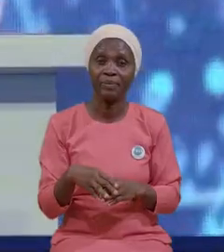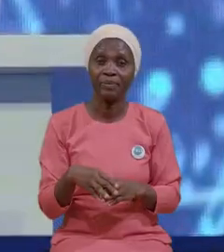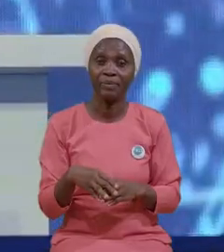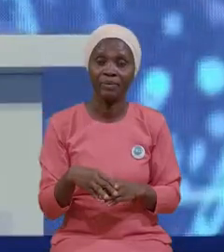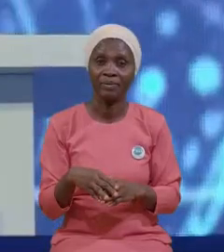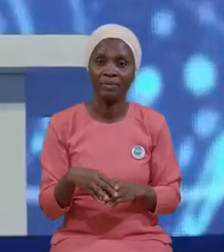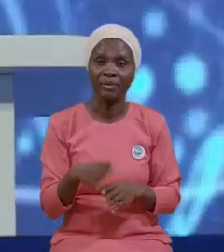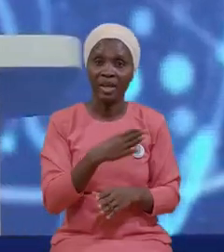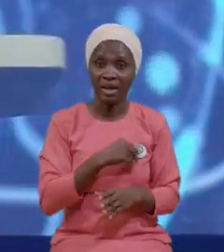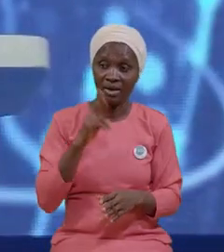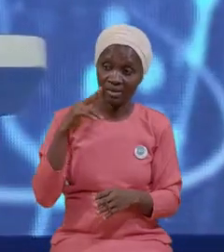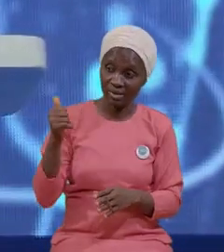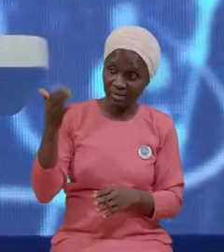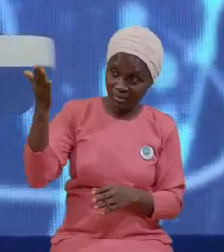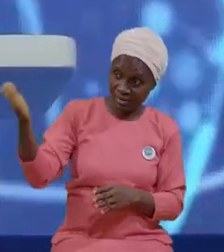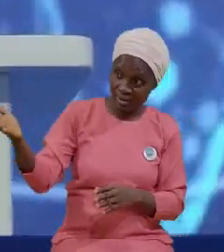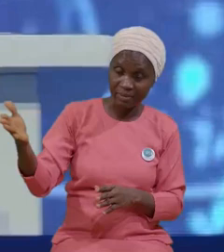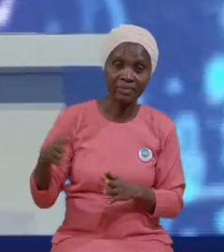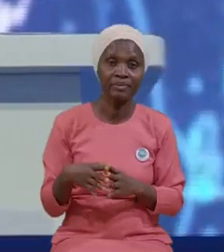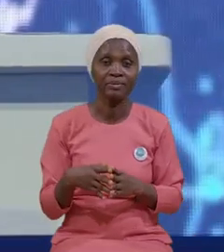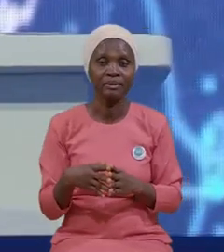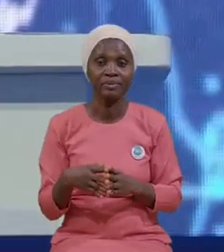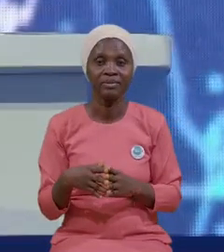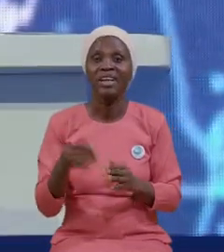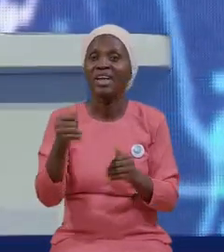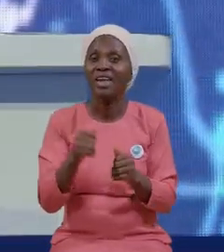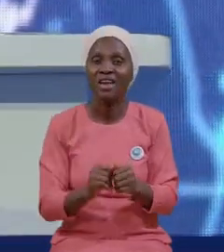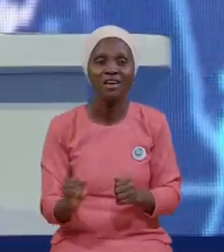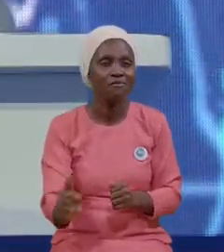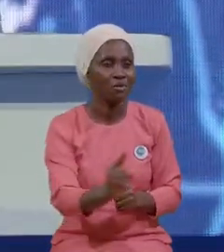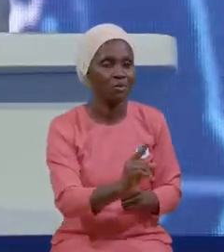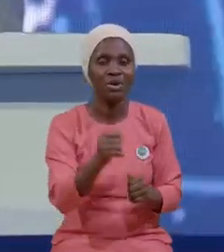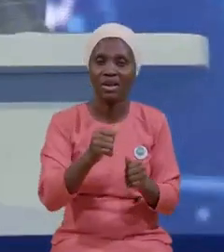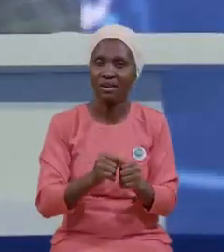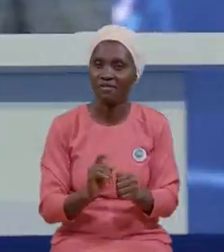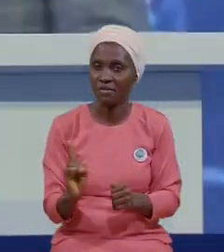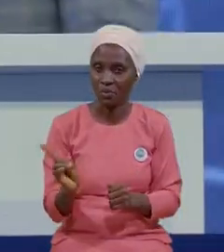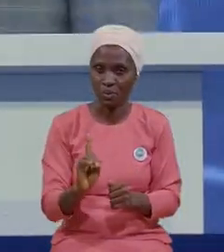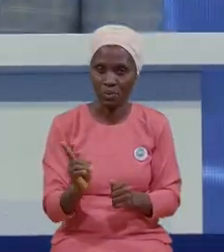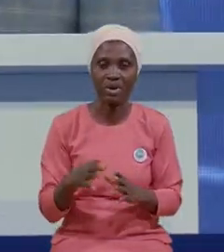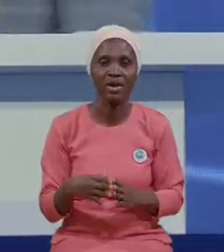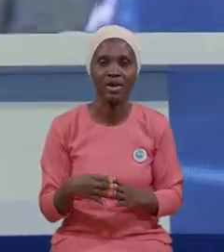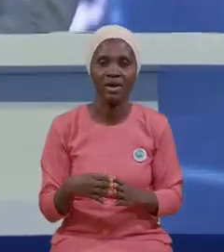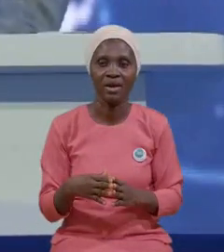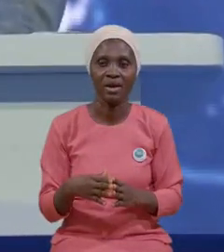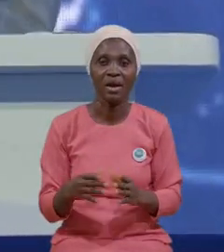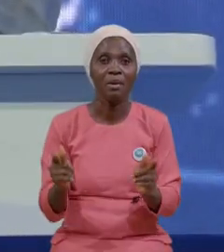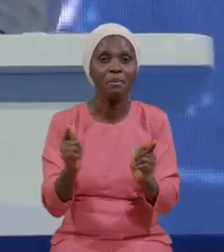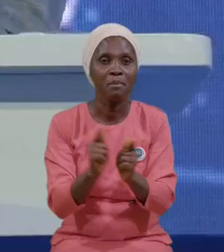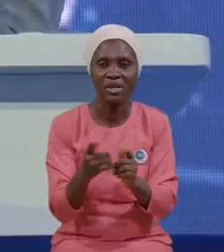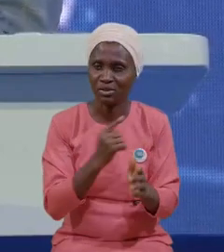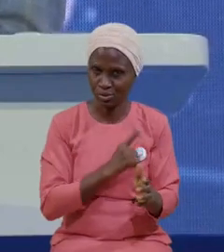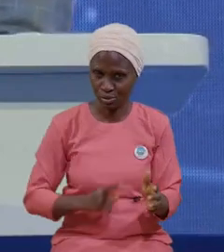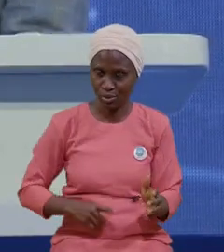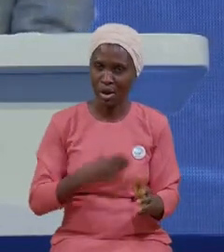And herself over there. Everyone everywhere. Meet the Lord and meet the